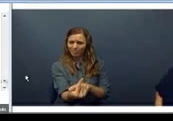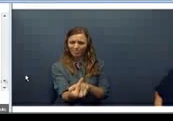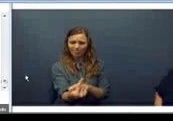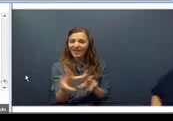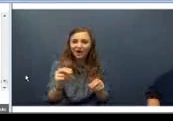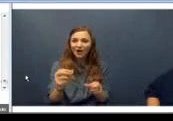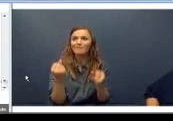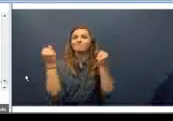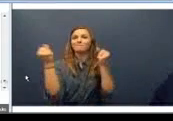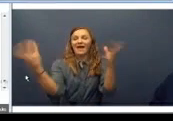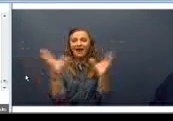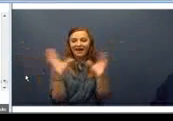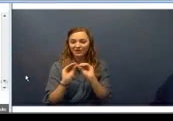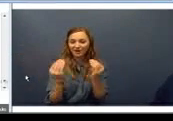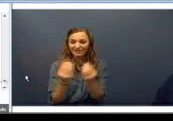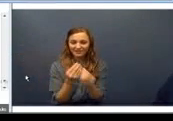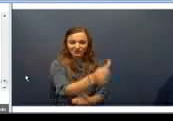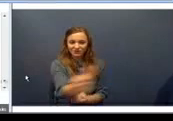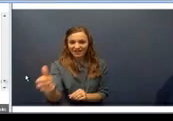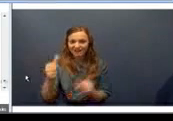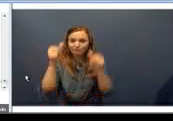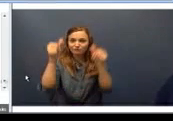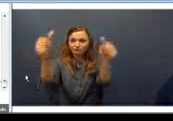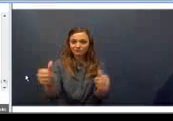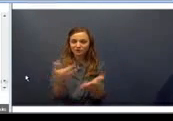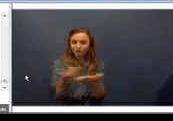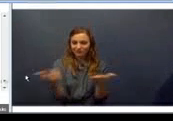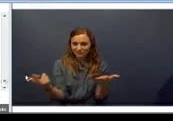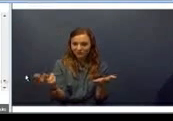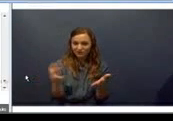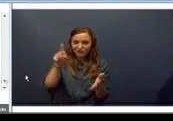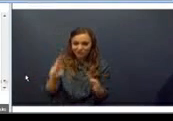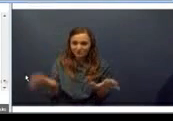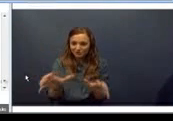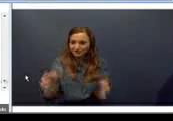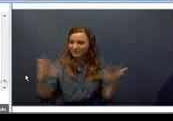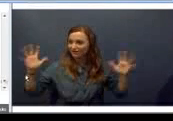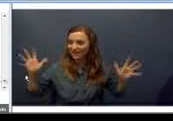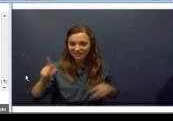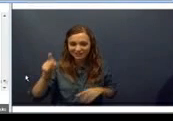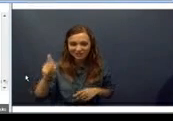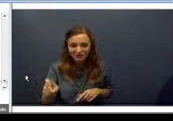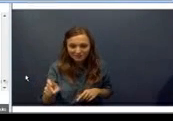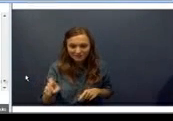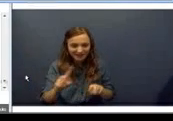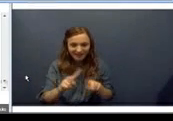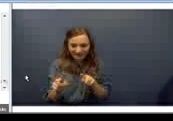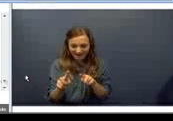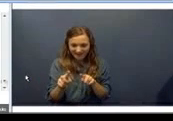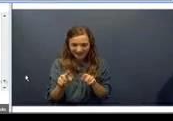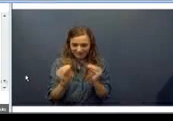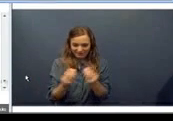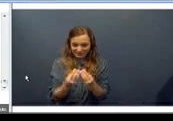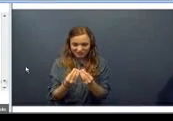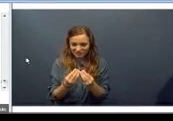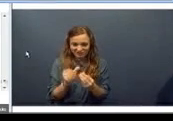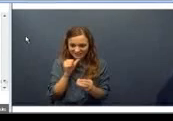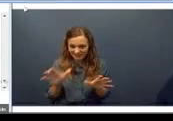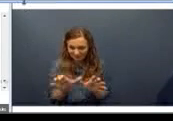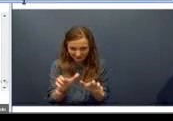feel alone, because many of the organizations that have the resources far beyond yours and should be doing this